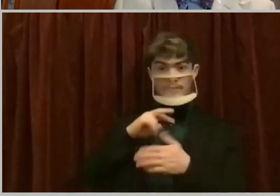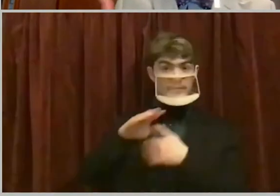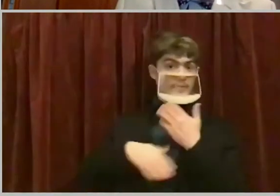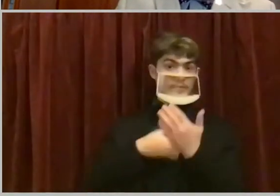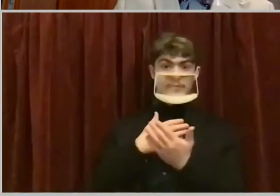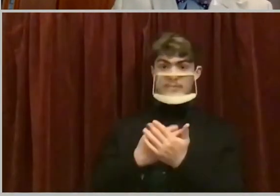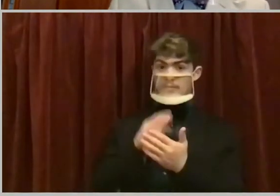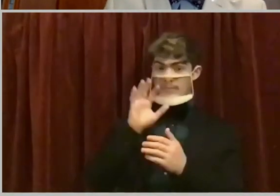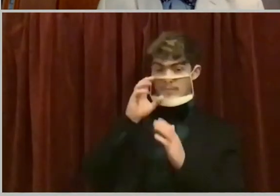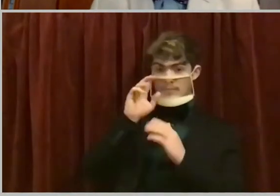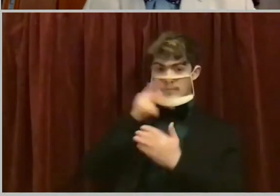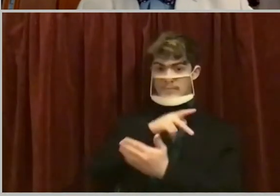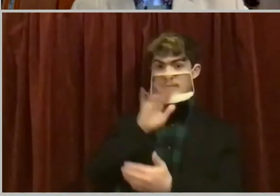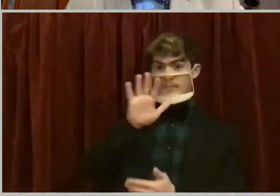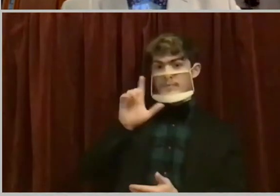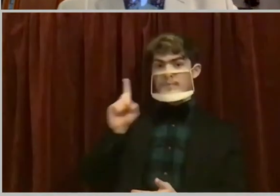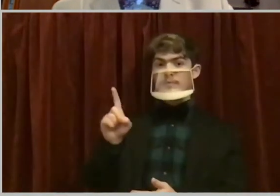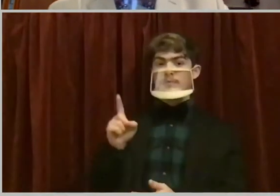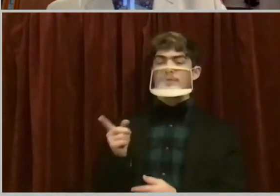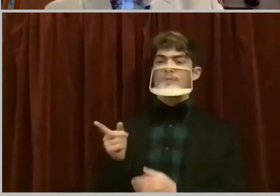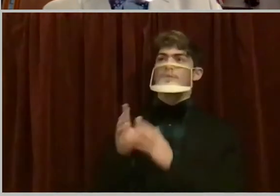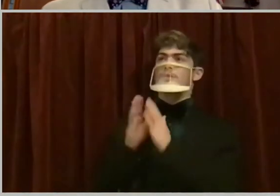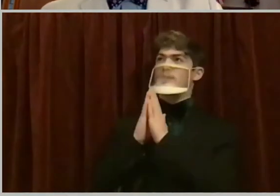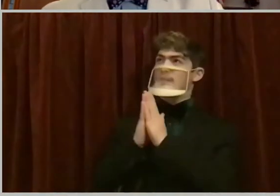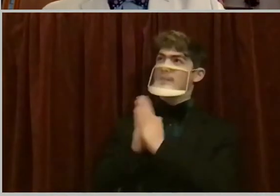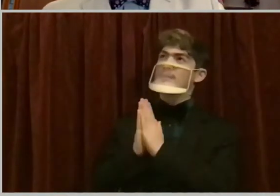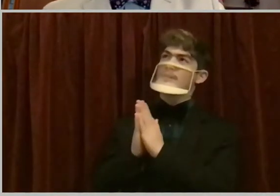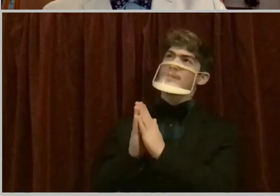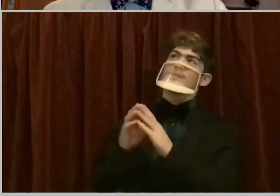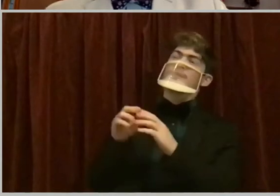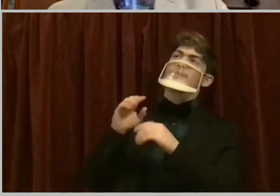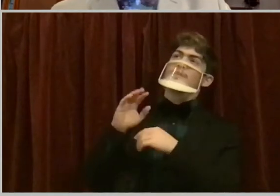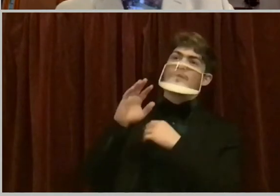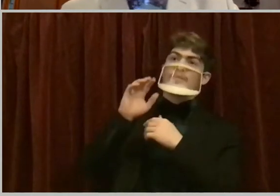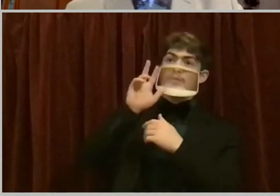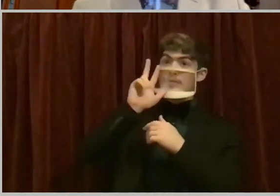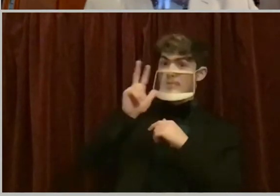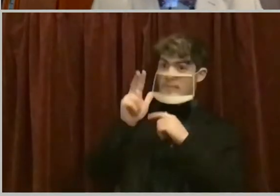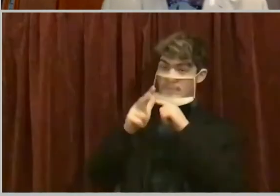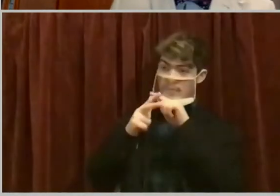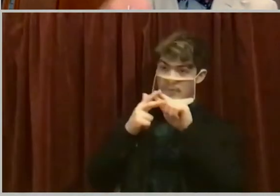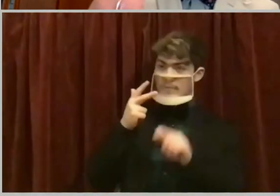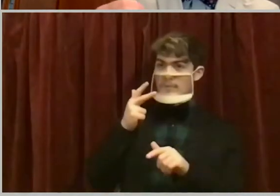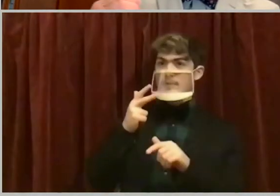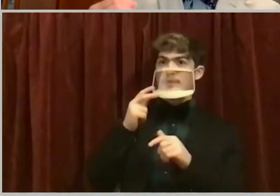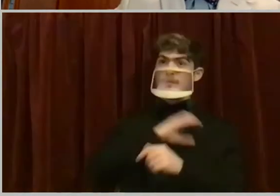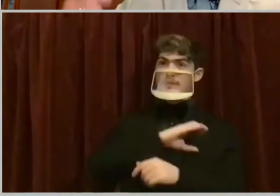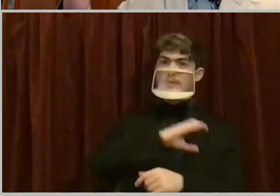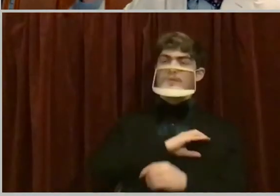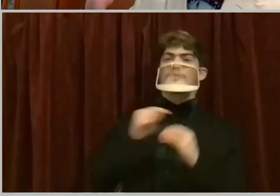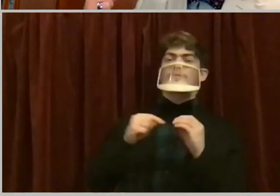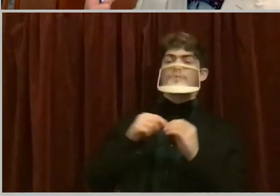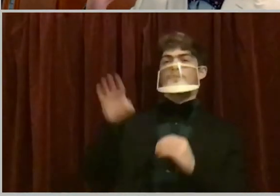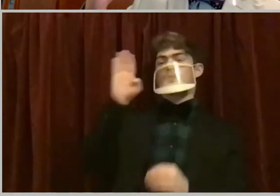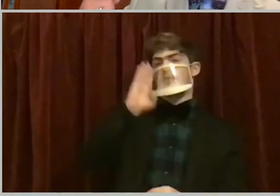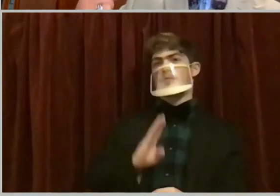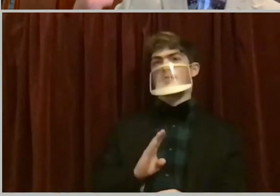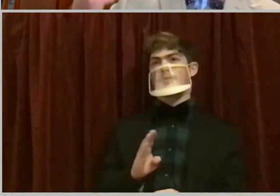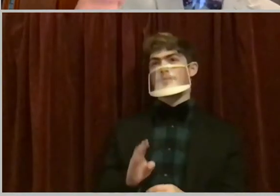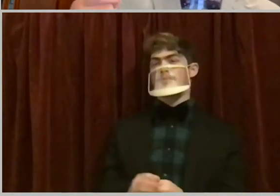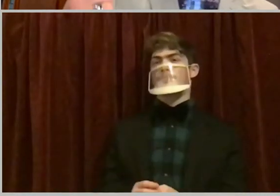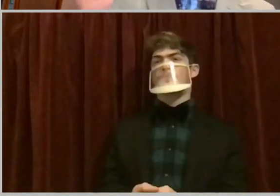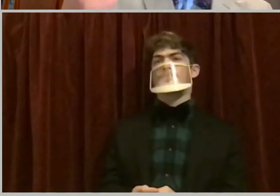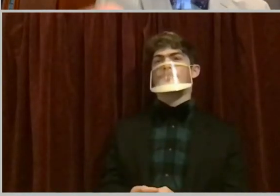the five attributes of God's character from Exodus 34. So David learned to apply that